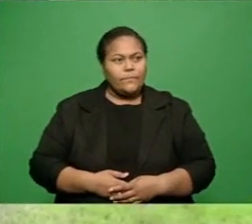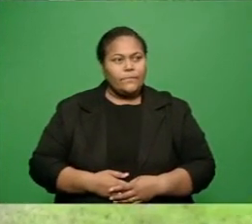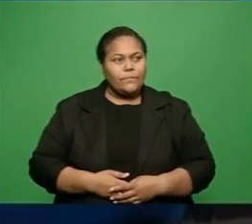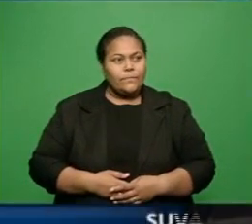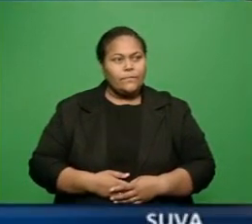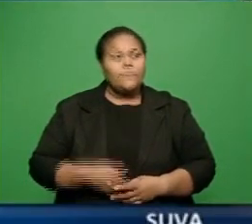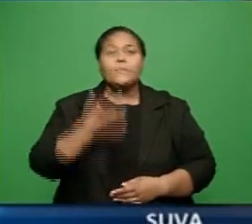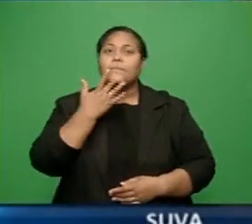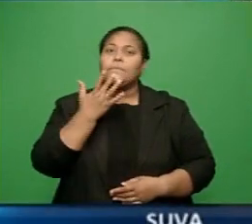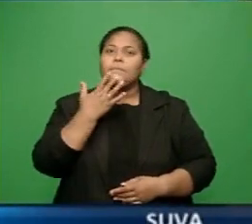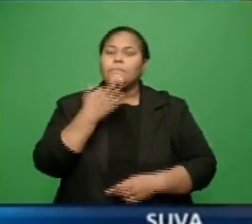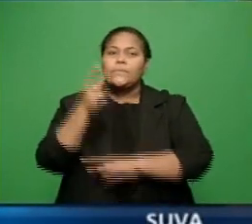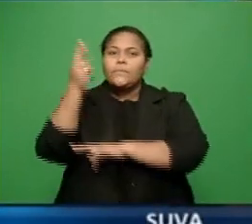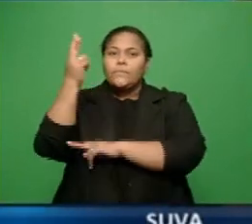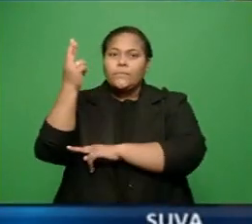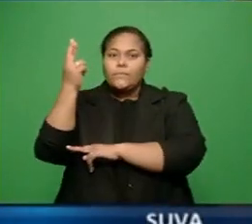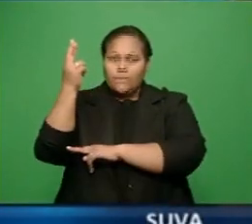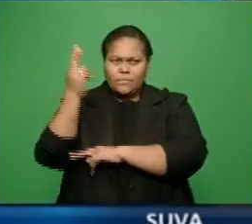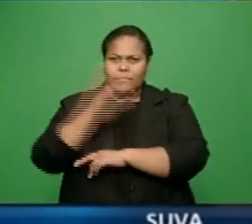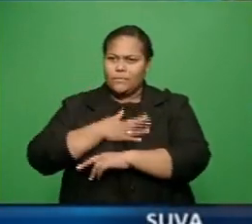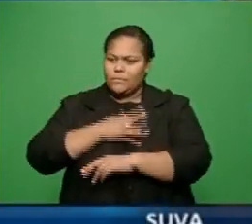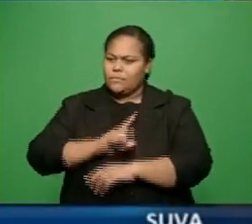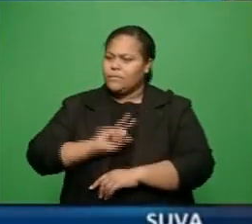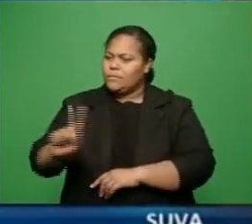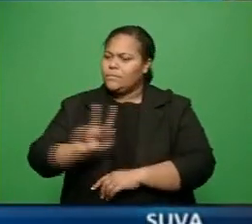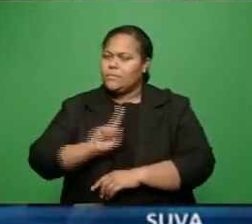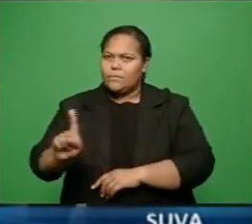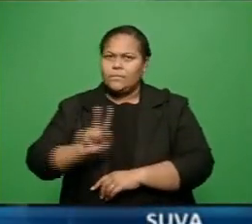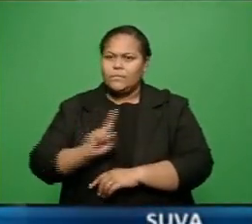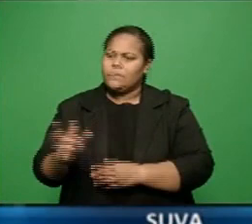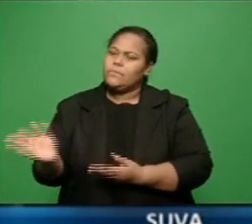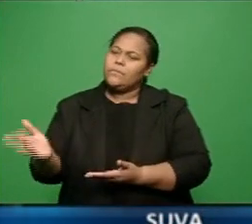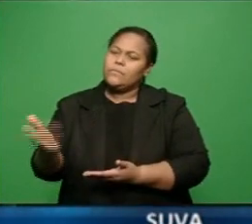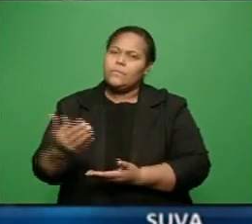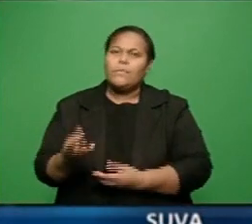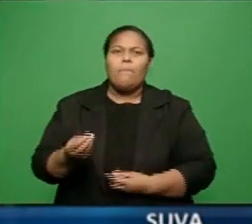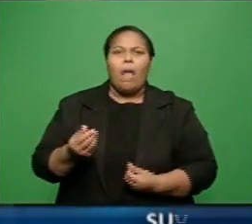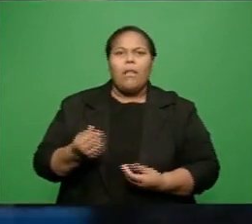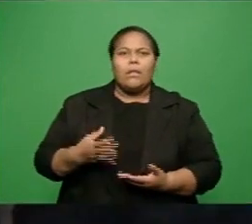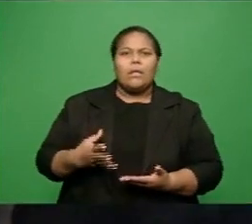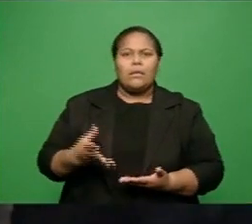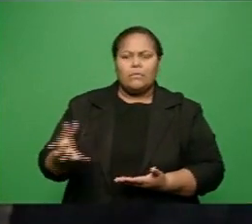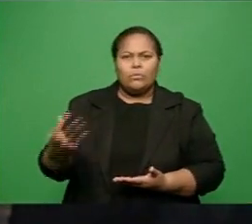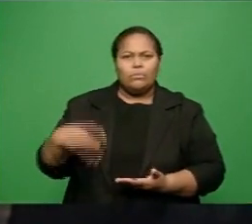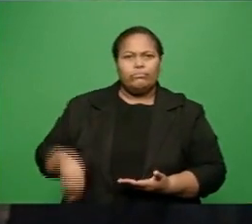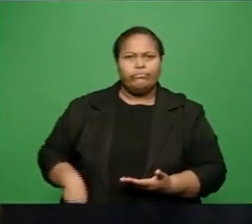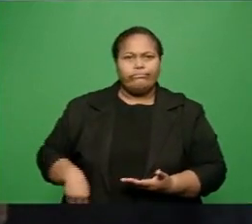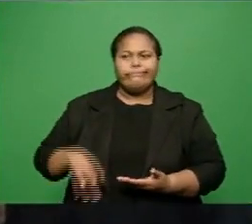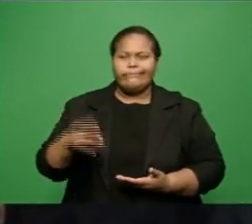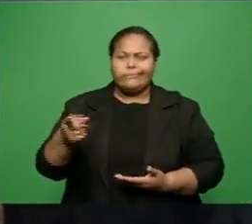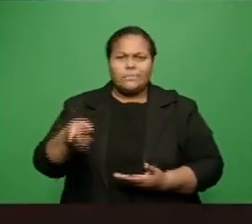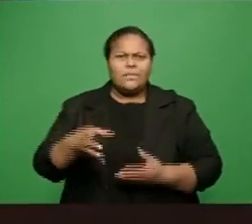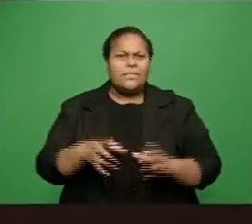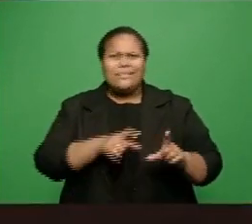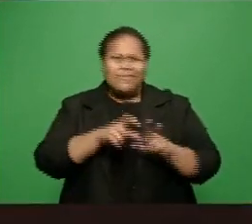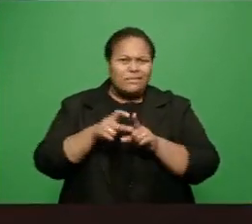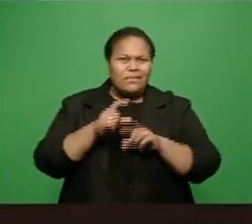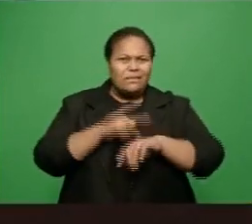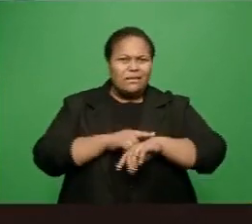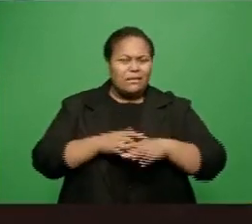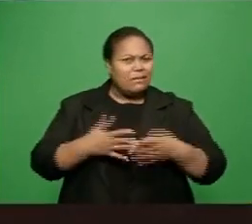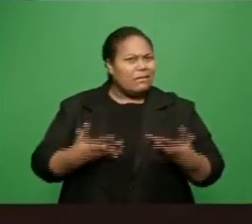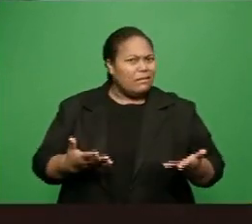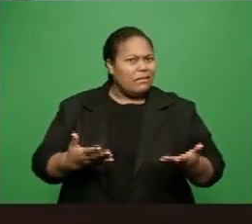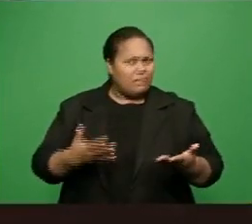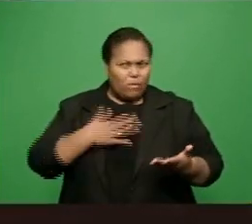Bogus agents continue to try to obtain money from Fijians already in desperate need of employment during this difficult time. I